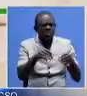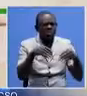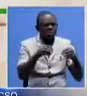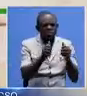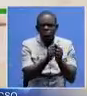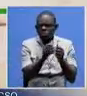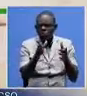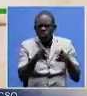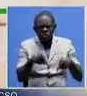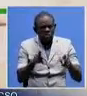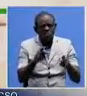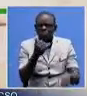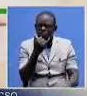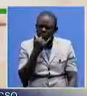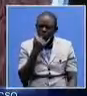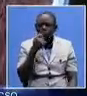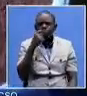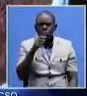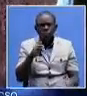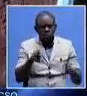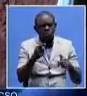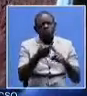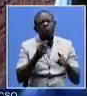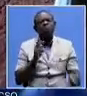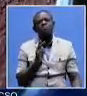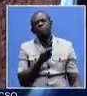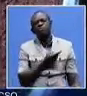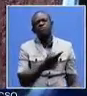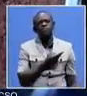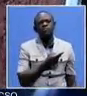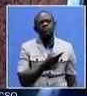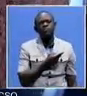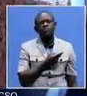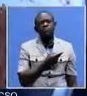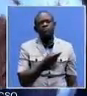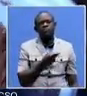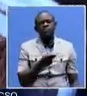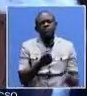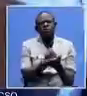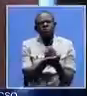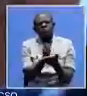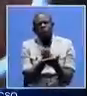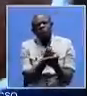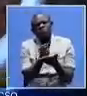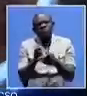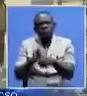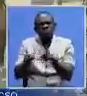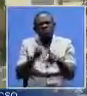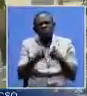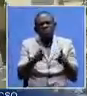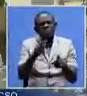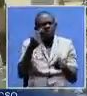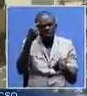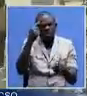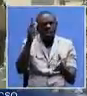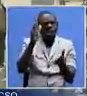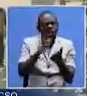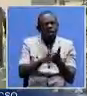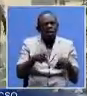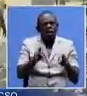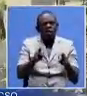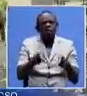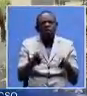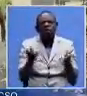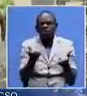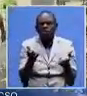the authority. So the law is very clear. Herbal products that are not authorized for sale by authorities could be harmful for